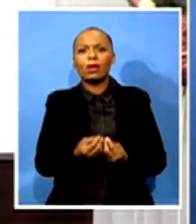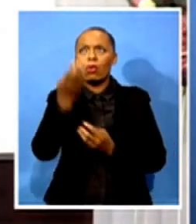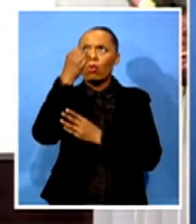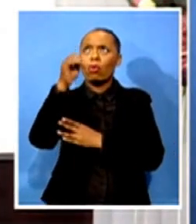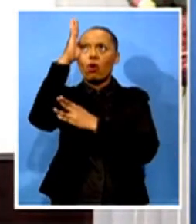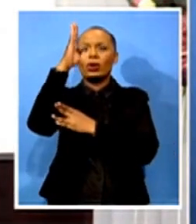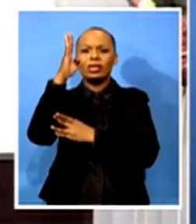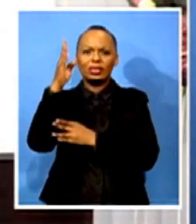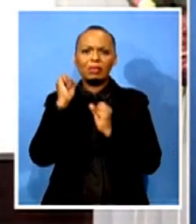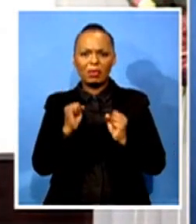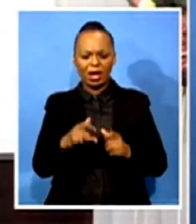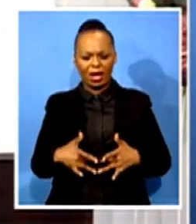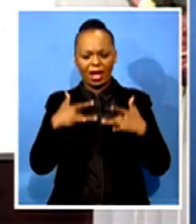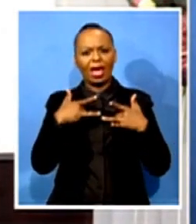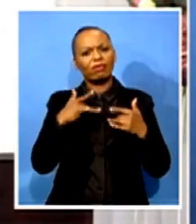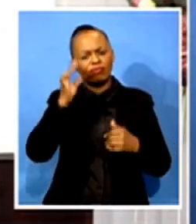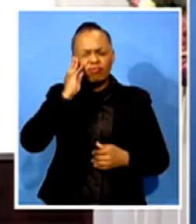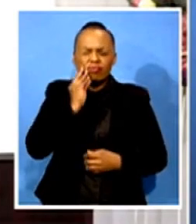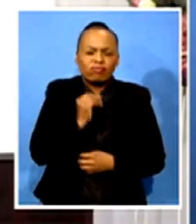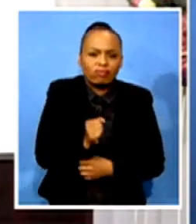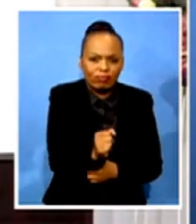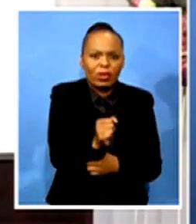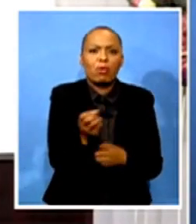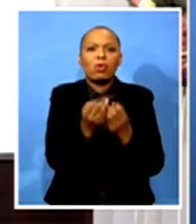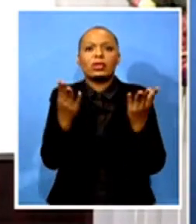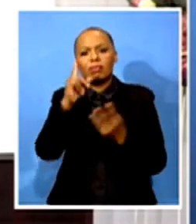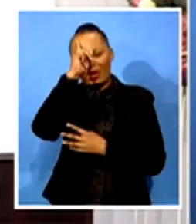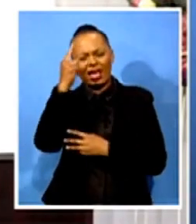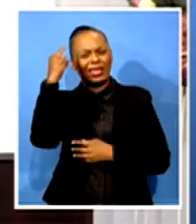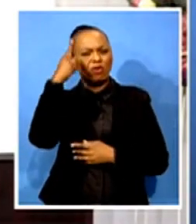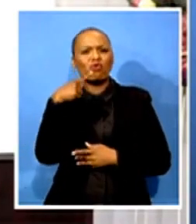Remembering Mam Mlambo there, and that's how we say goodbye. Thank you for watching and staying with us.